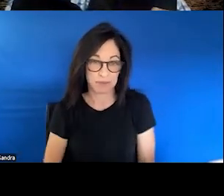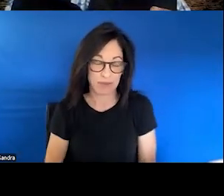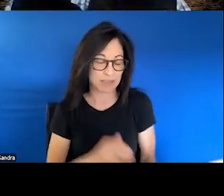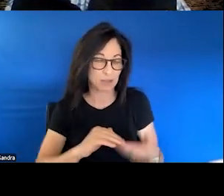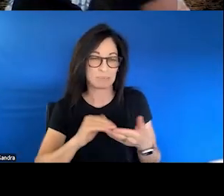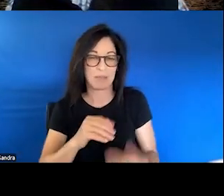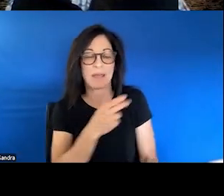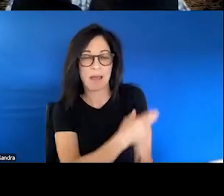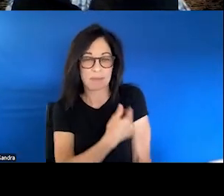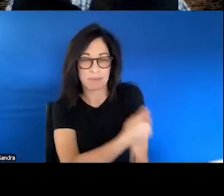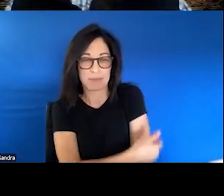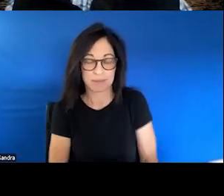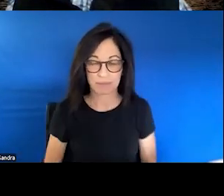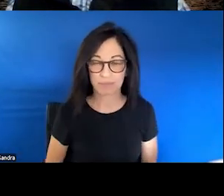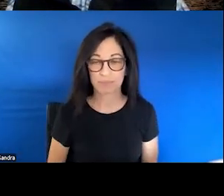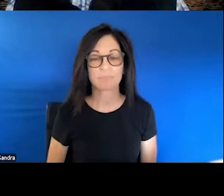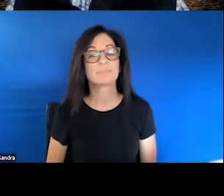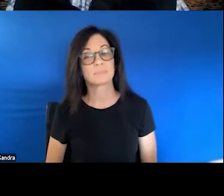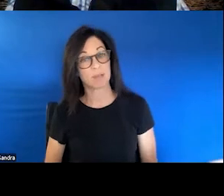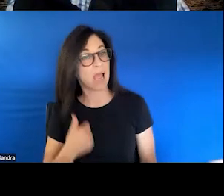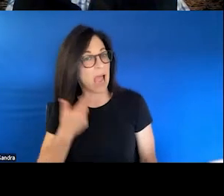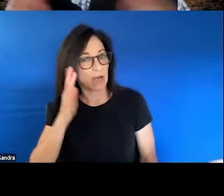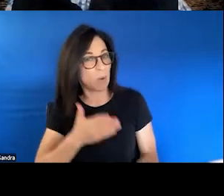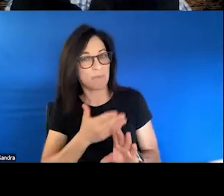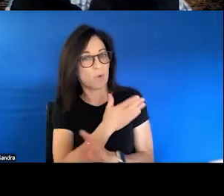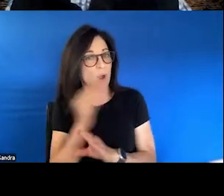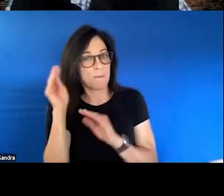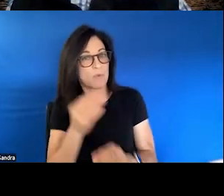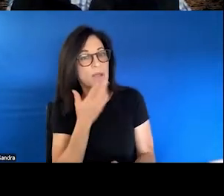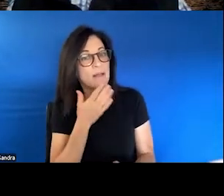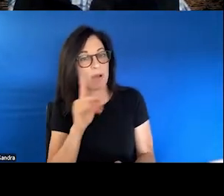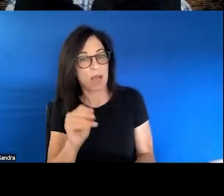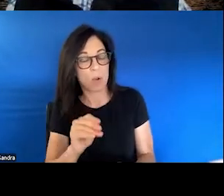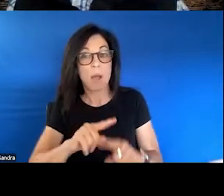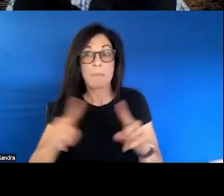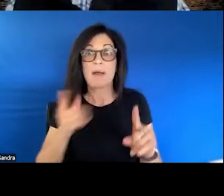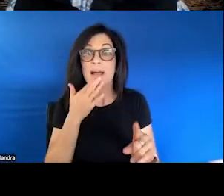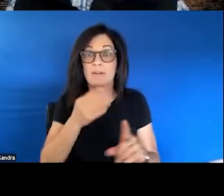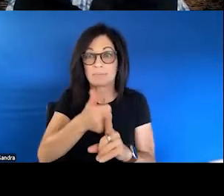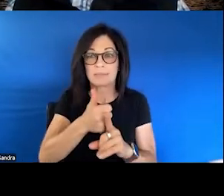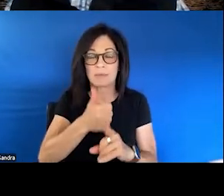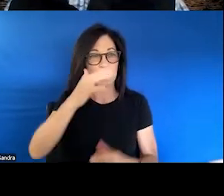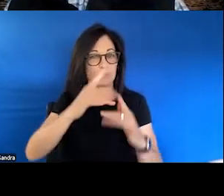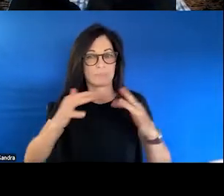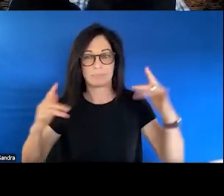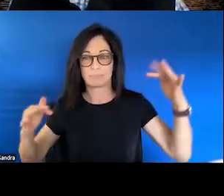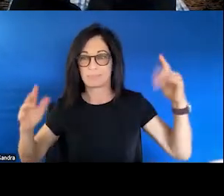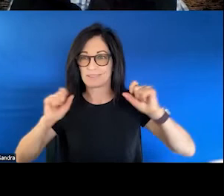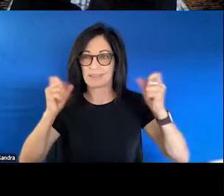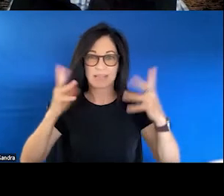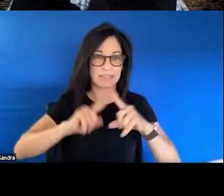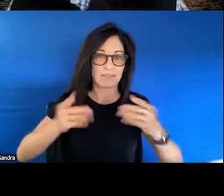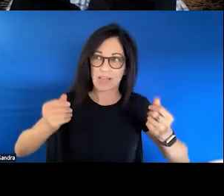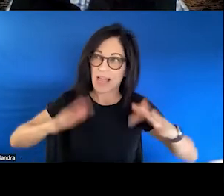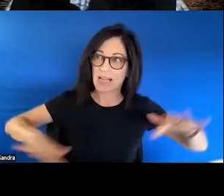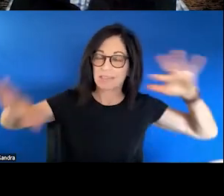of because I didn't know this prior to moving to Colorado, but Colorado is quite diverse geographically. And if you're